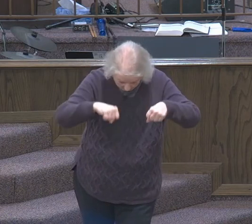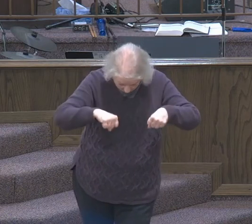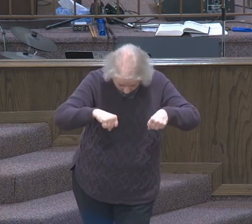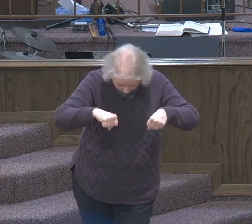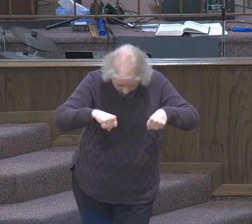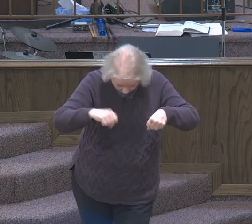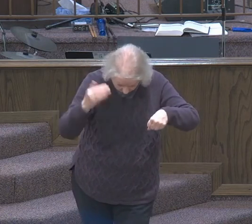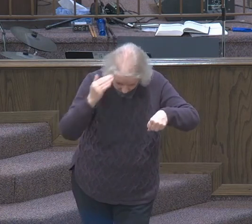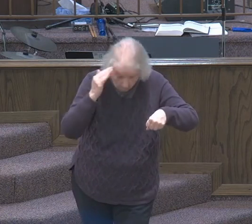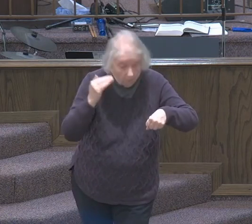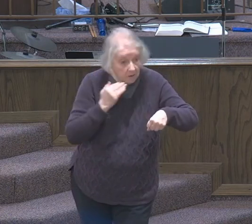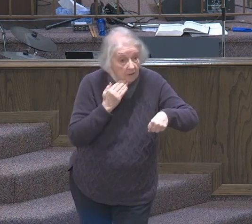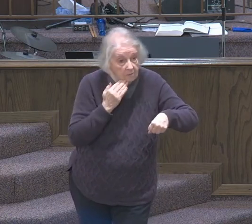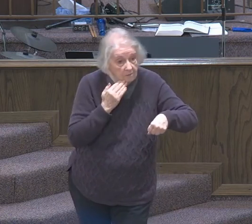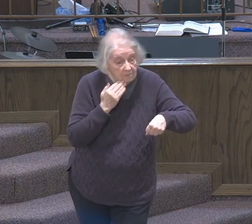What does this look like?